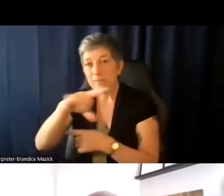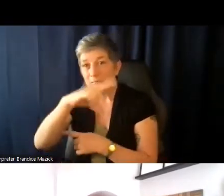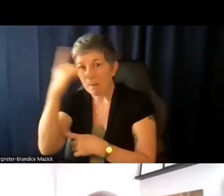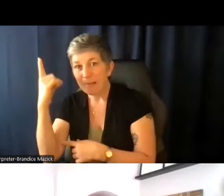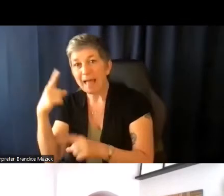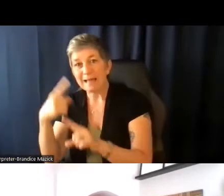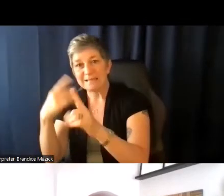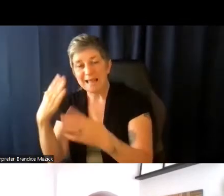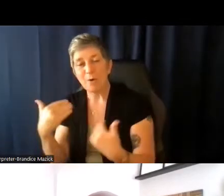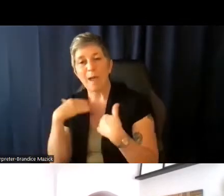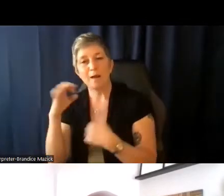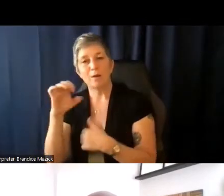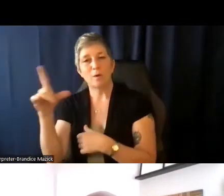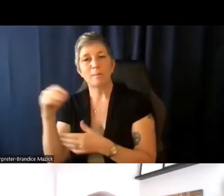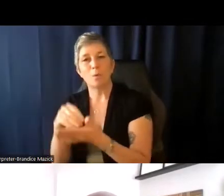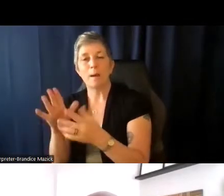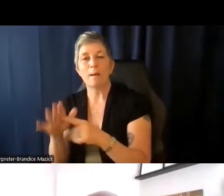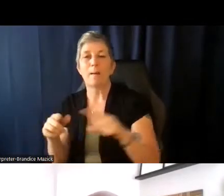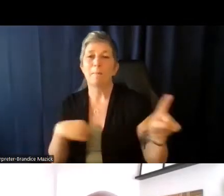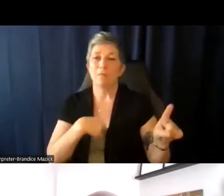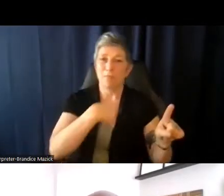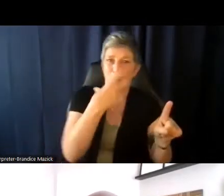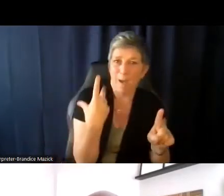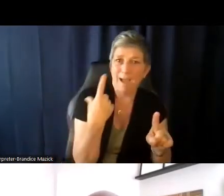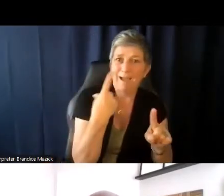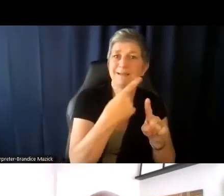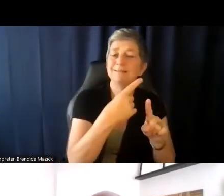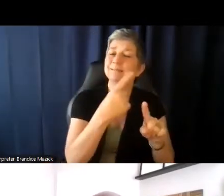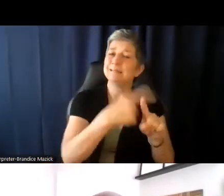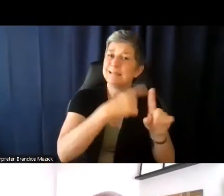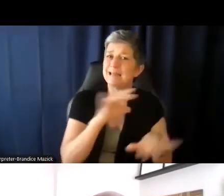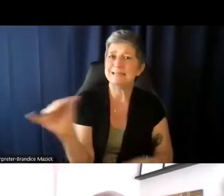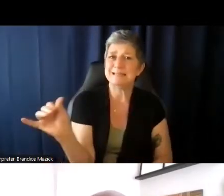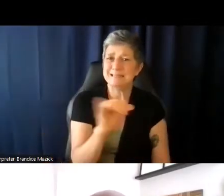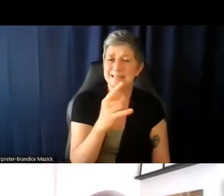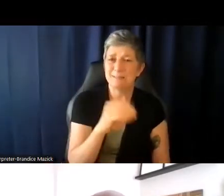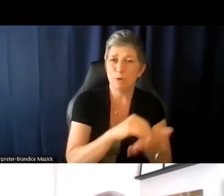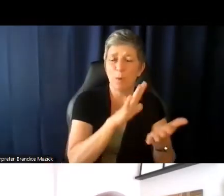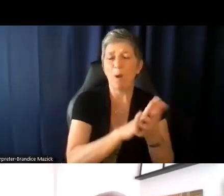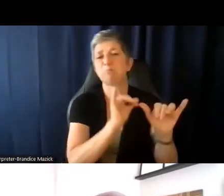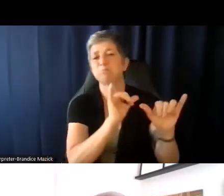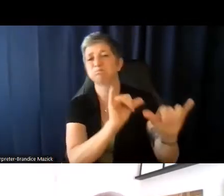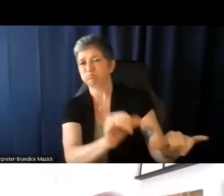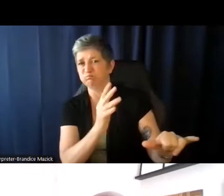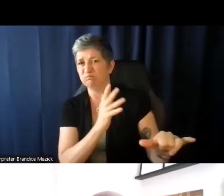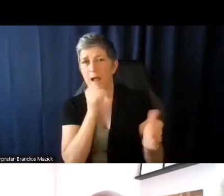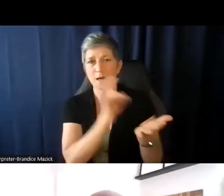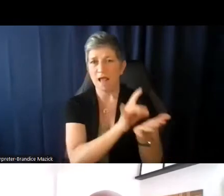criminal record, but did not do so for a white tenant who had a comparable record.